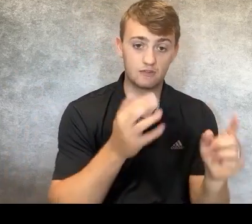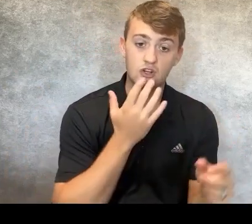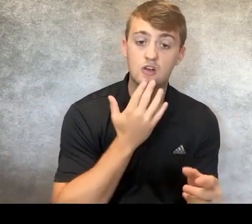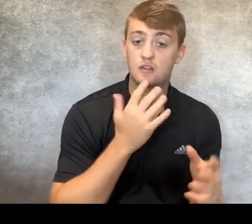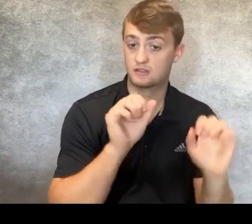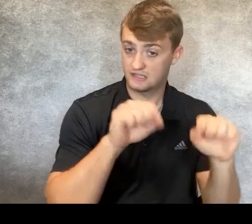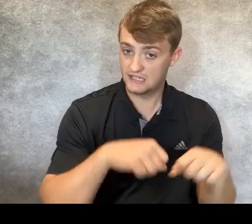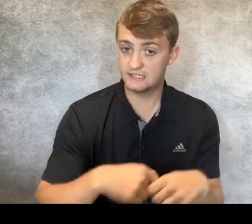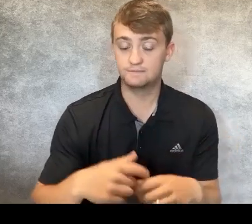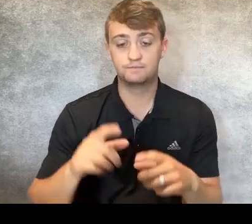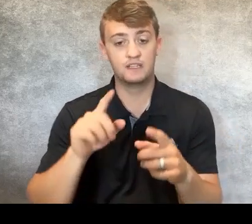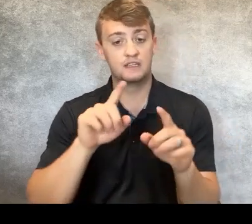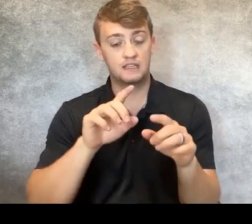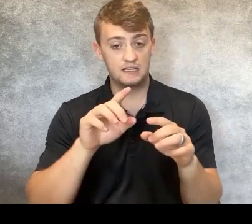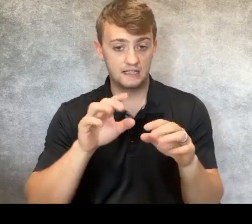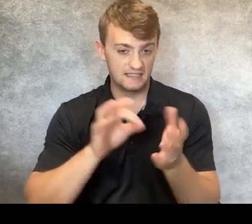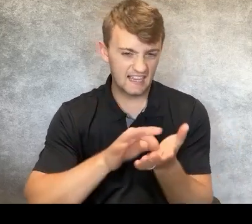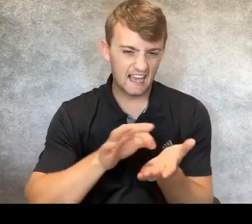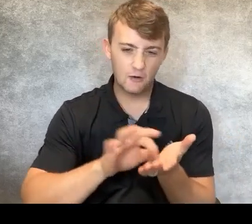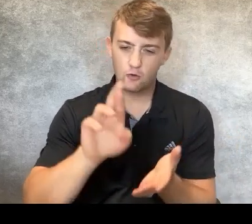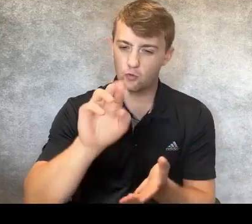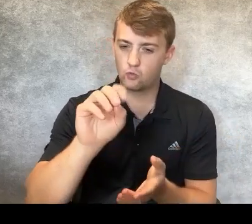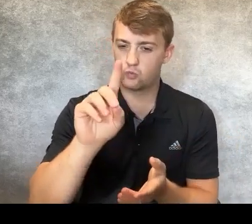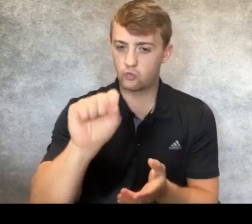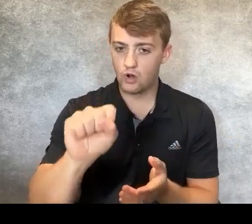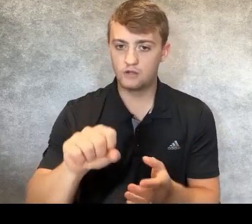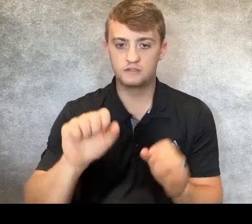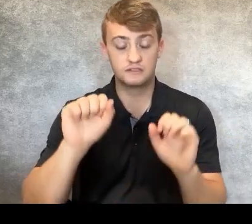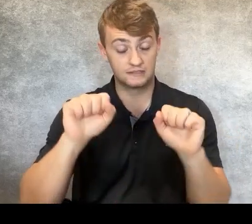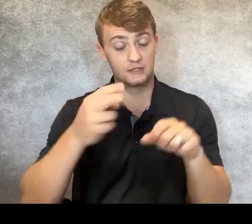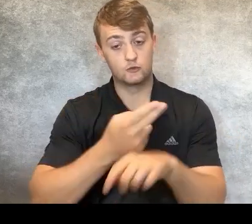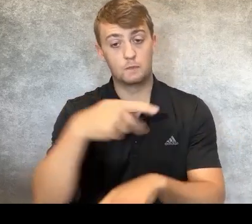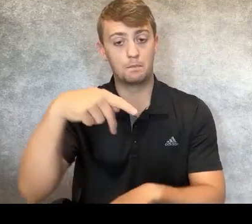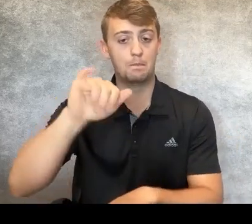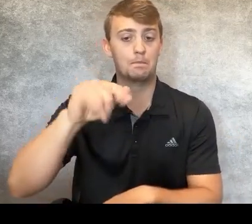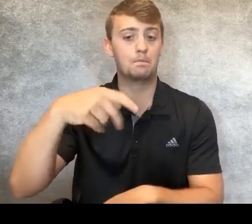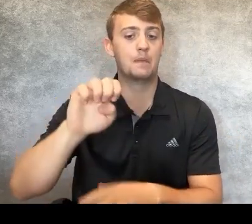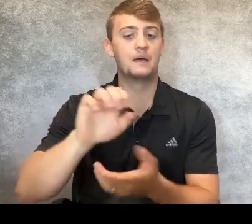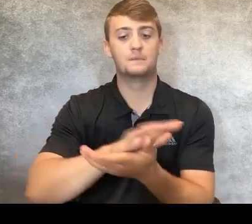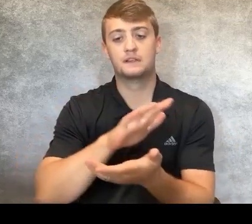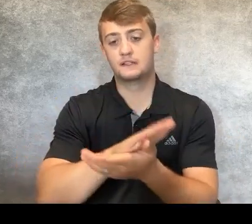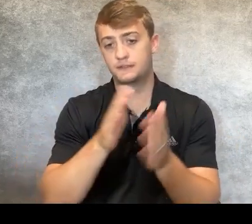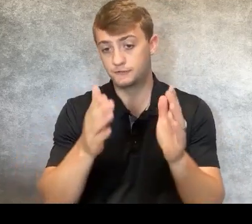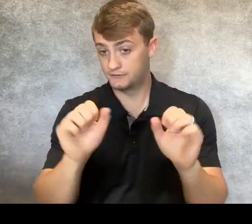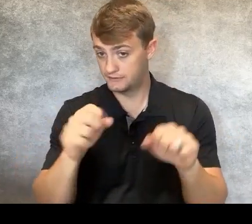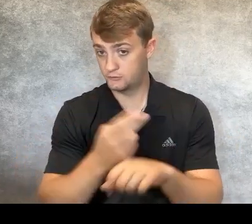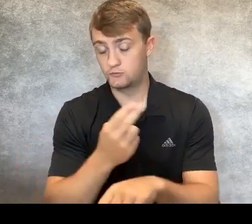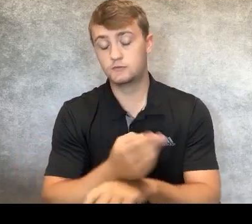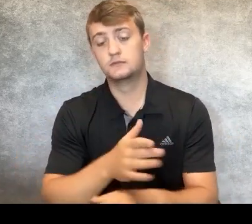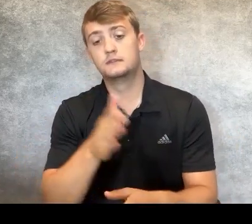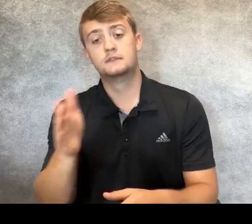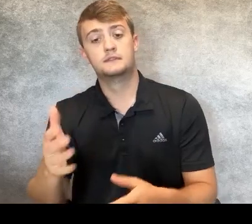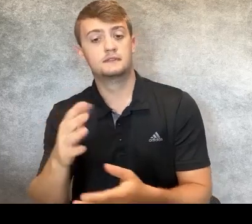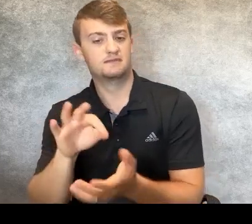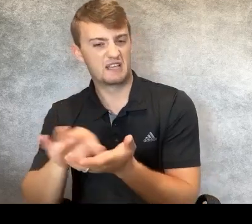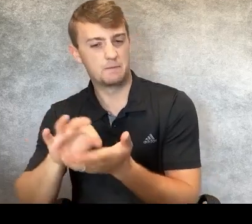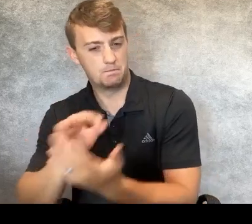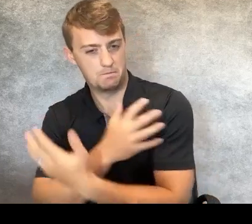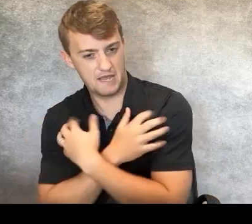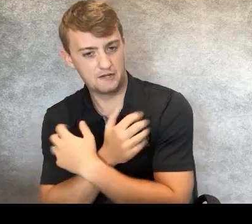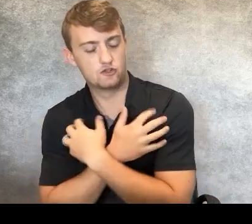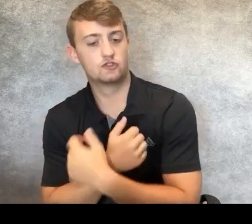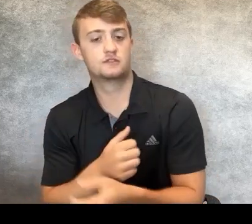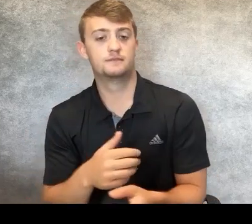those in different colors. You have counting rods. You can also use pipe cleaners. They work as well. Our little